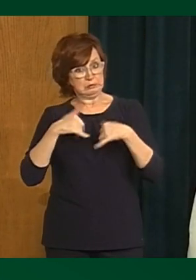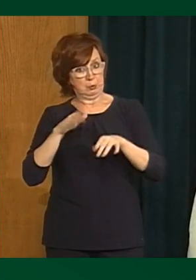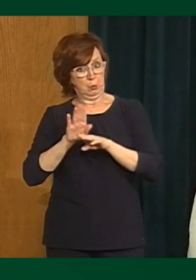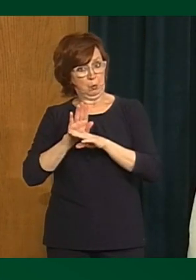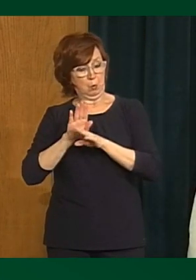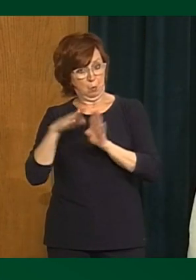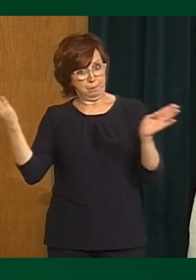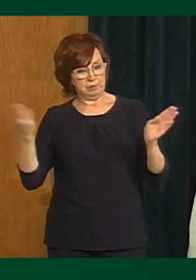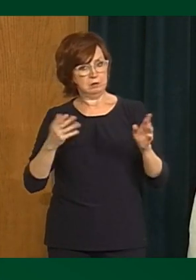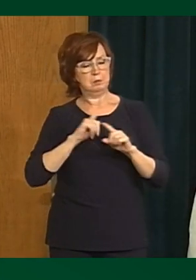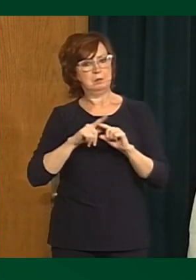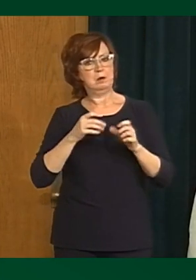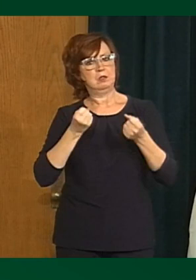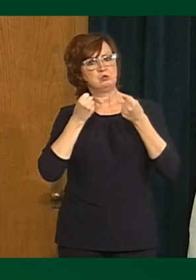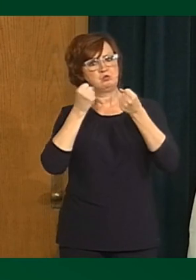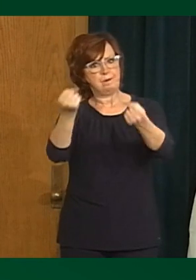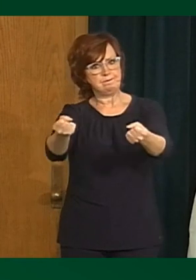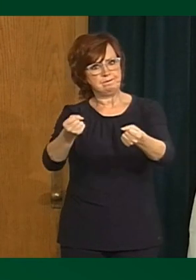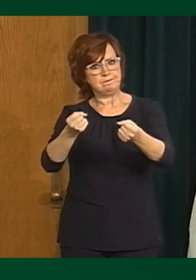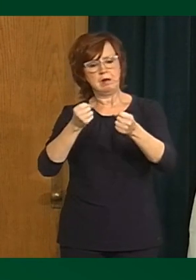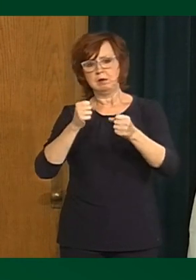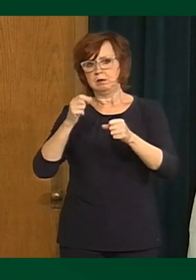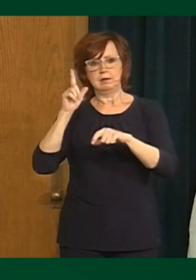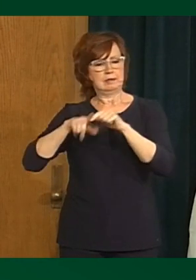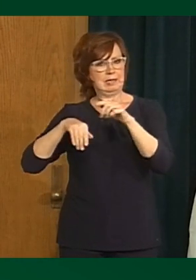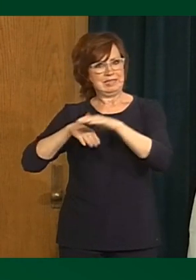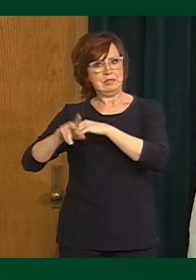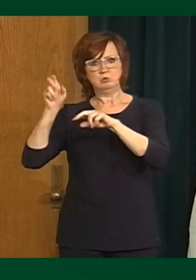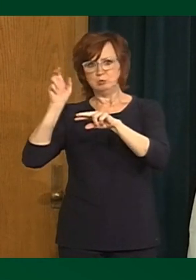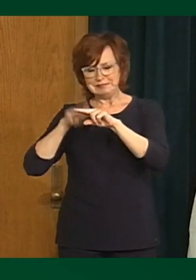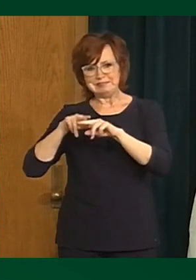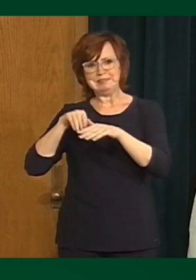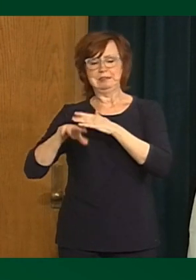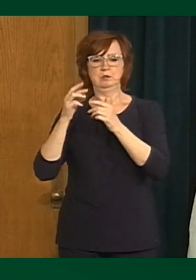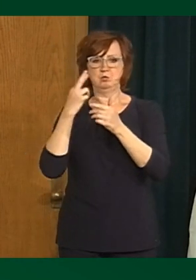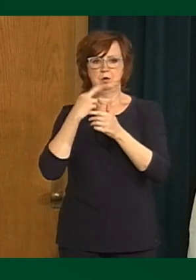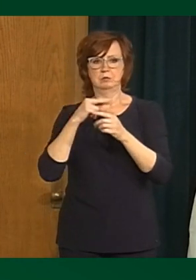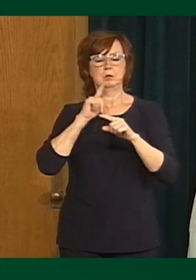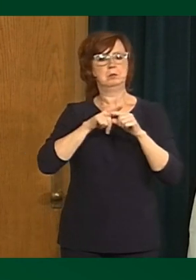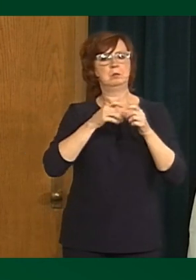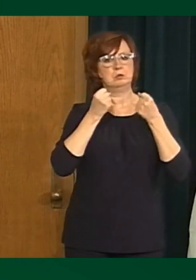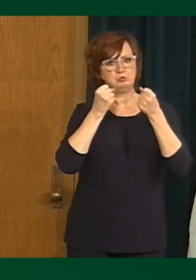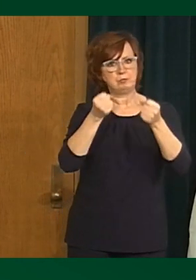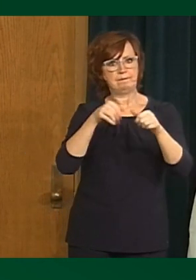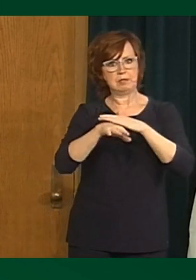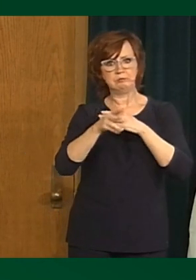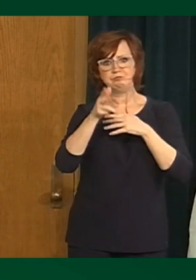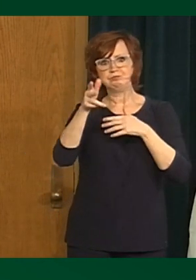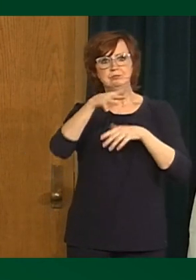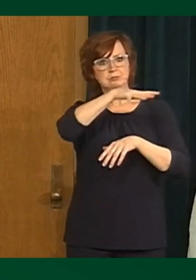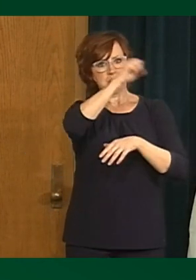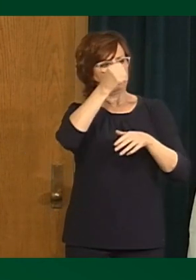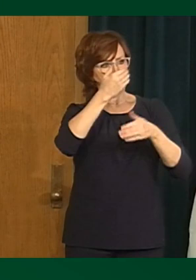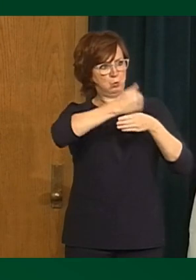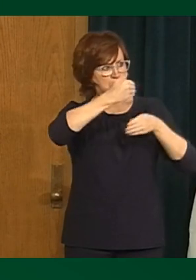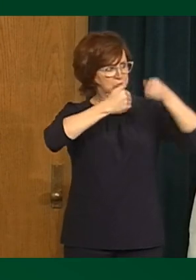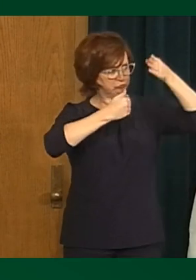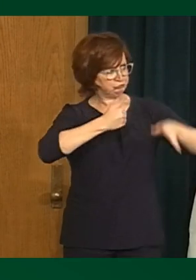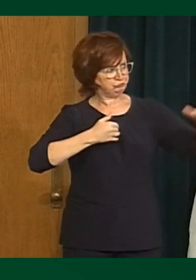or opened in phase one, have had to change how they're operating. So for sure, phase three businesses will have